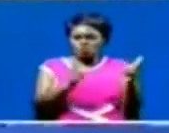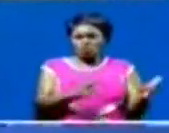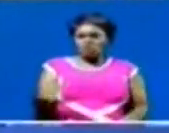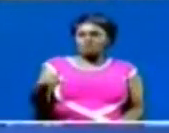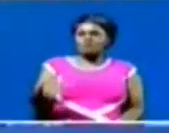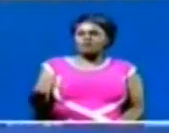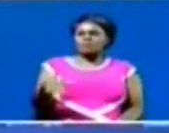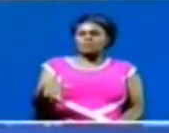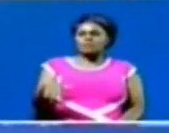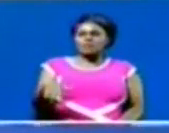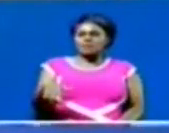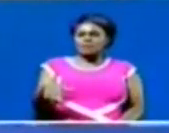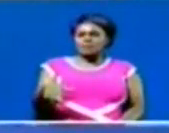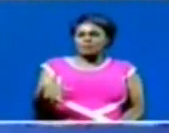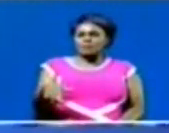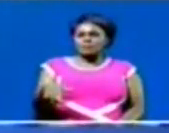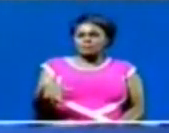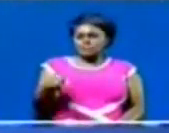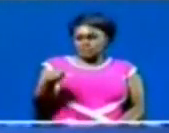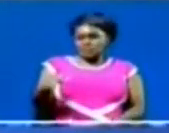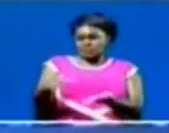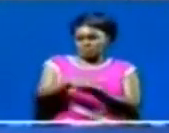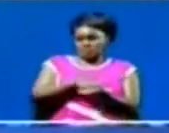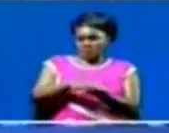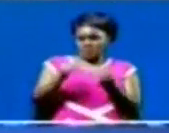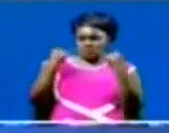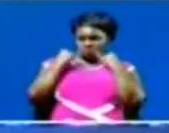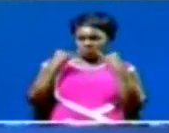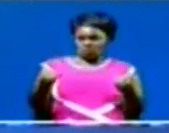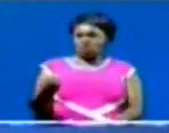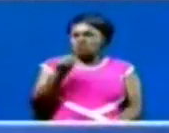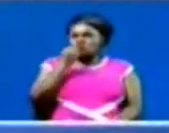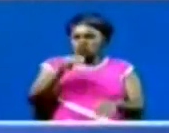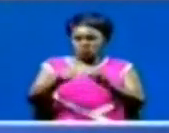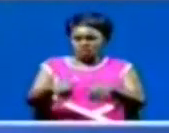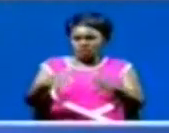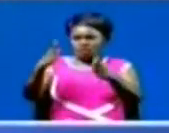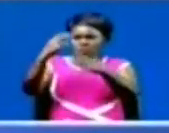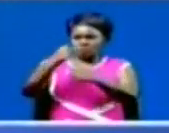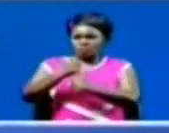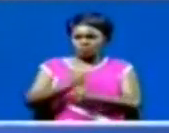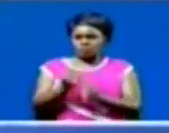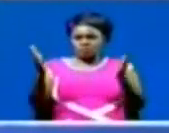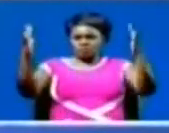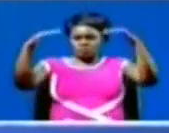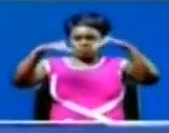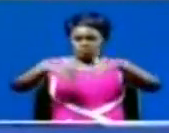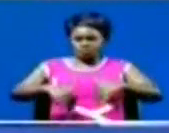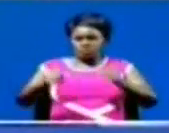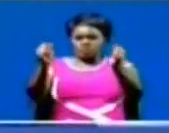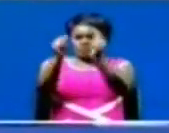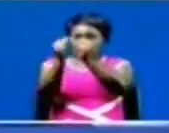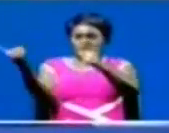environment. It is against this backdrop that the Food and Agriculture Organization has convened a